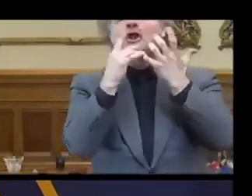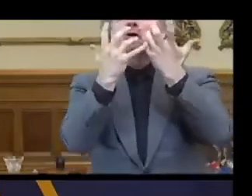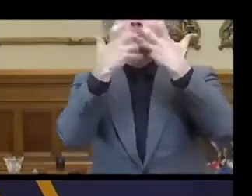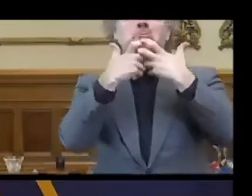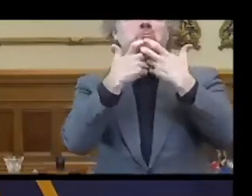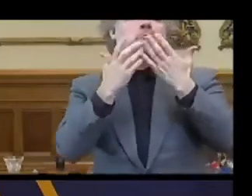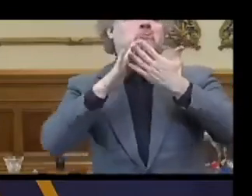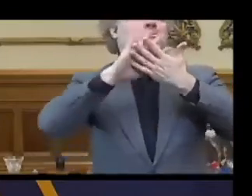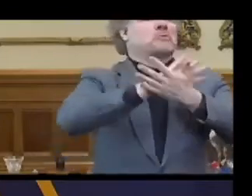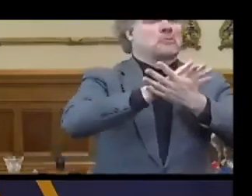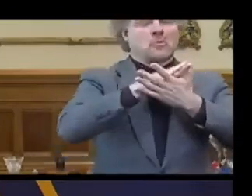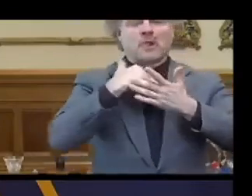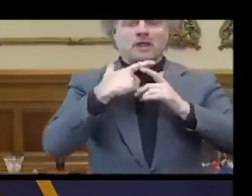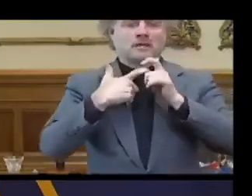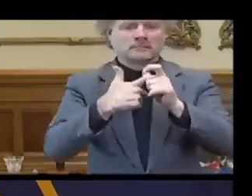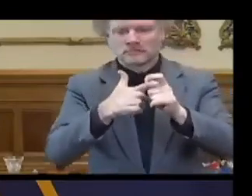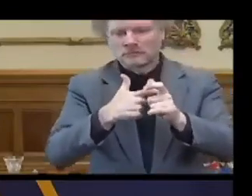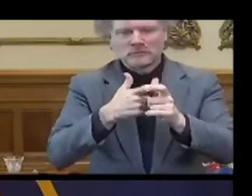was picking up my